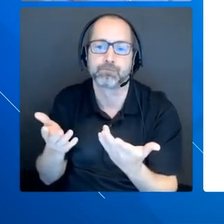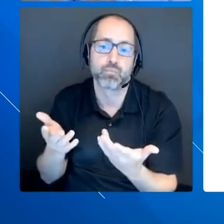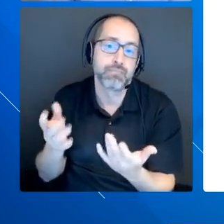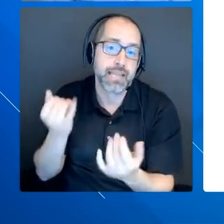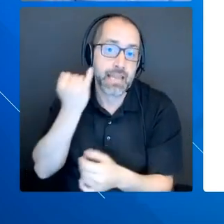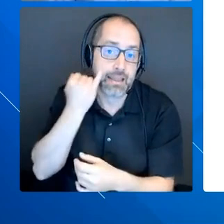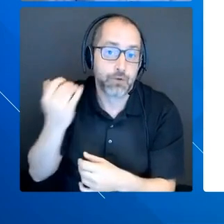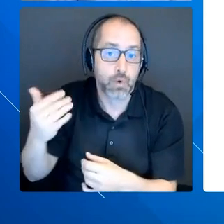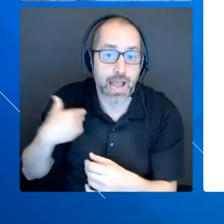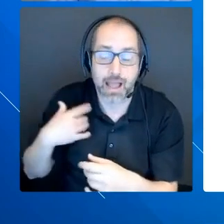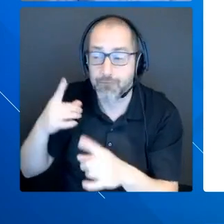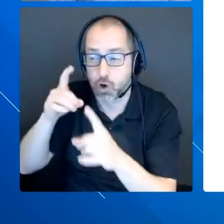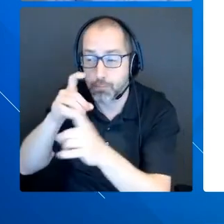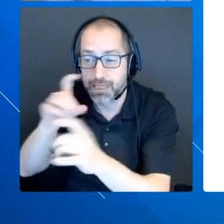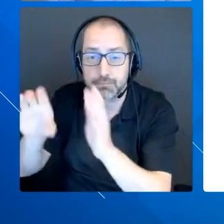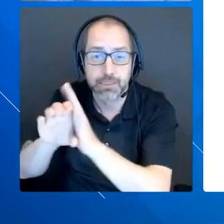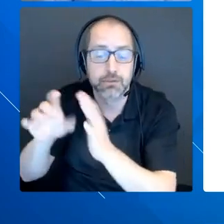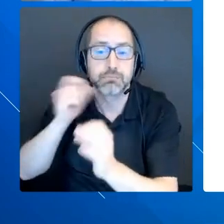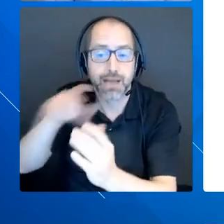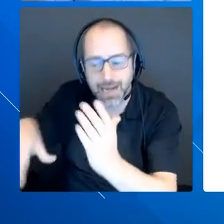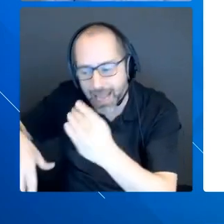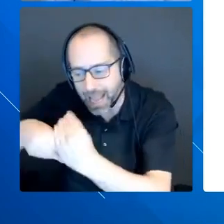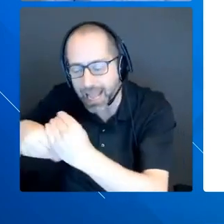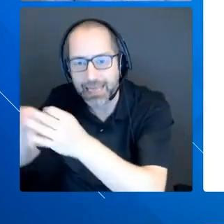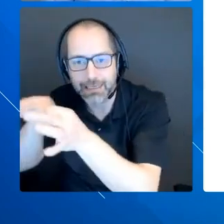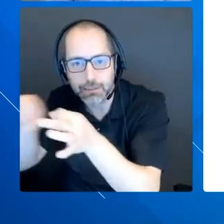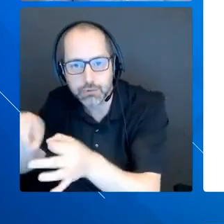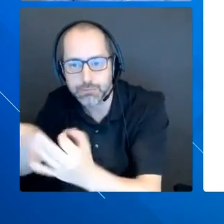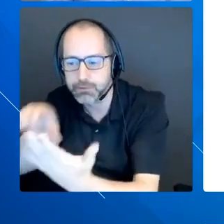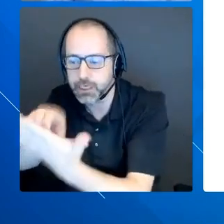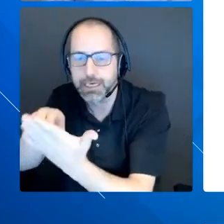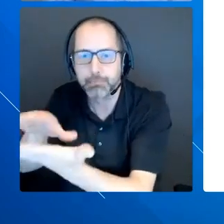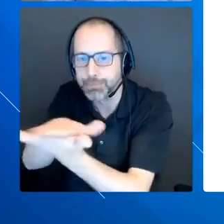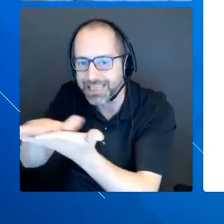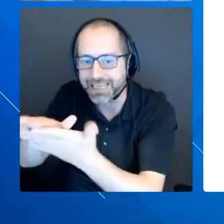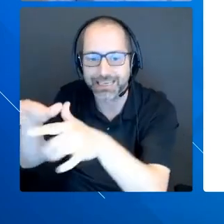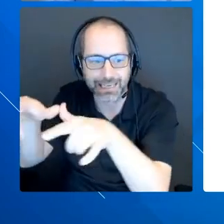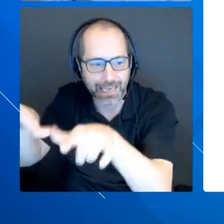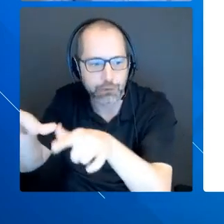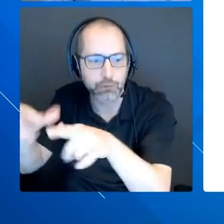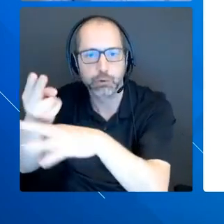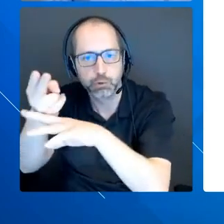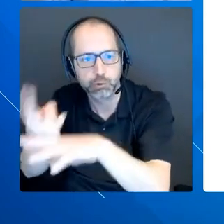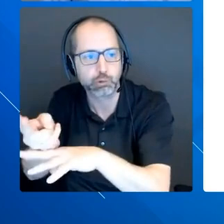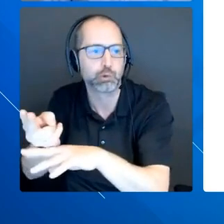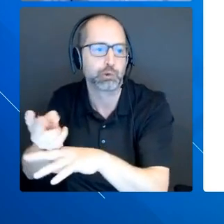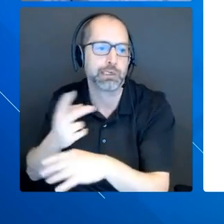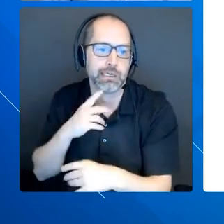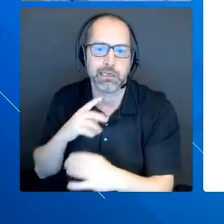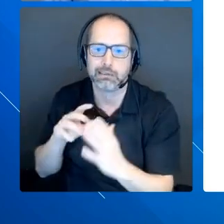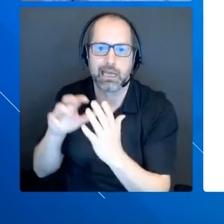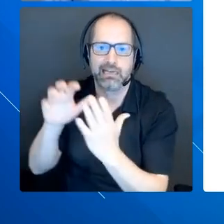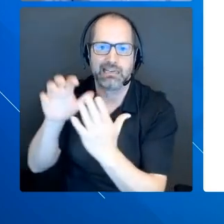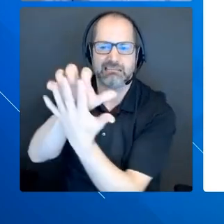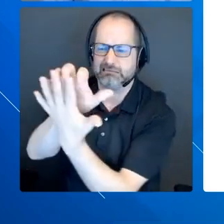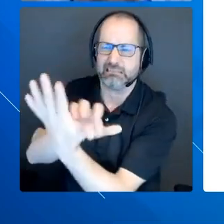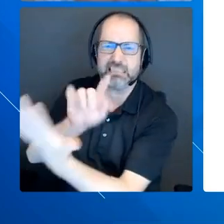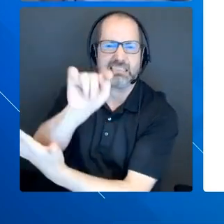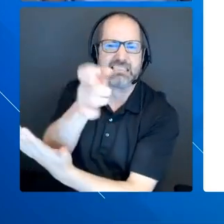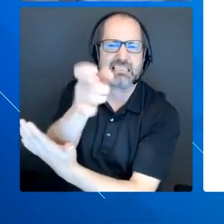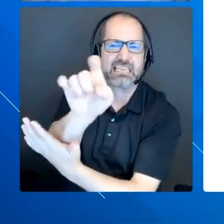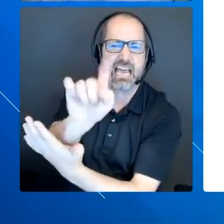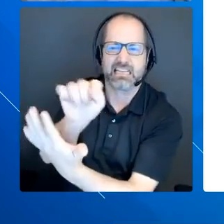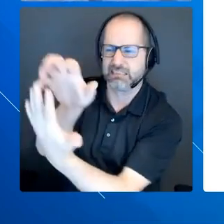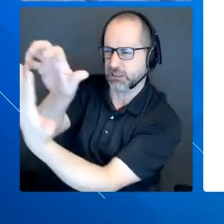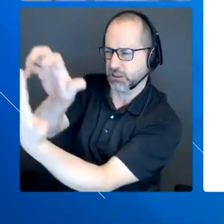have to, but use descriptions, include descriptions, write in plain language. These walls of text are hard to read.